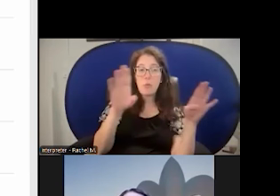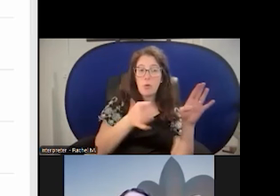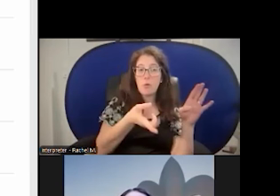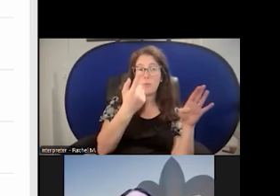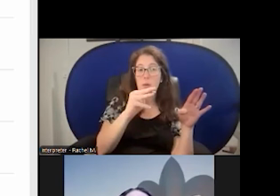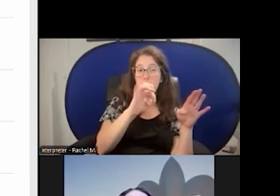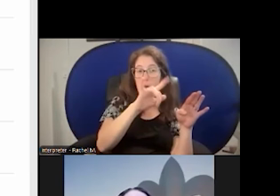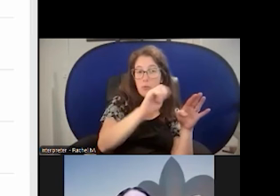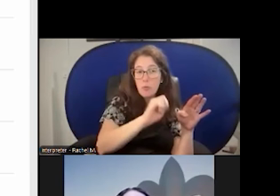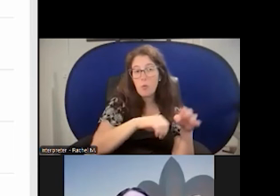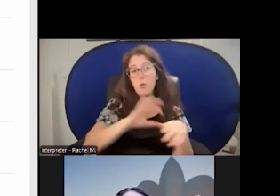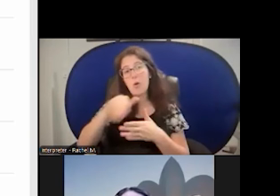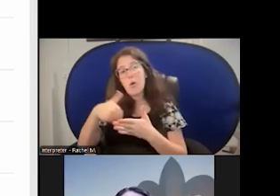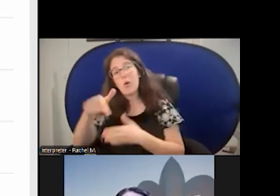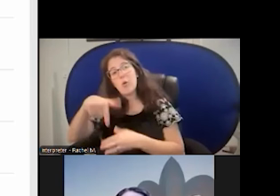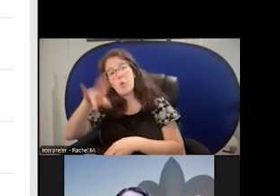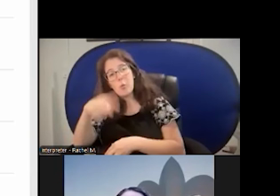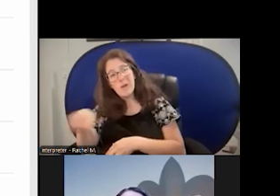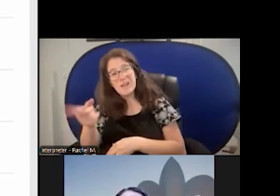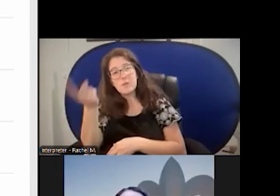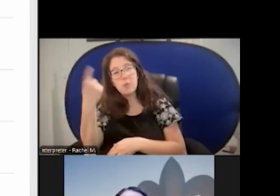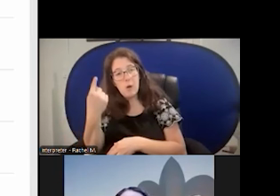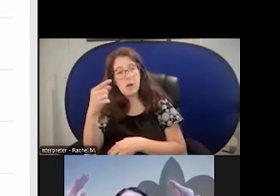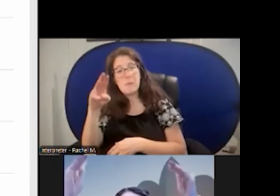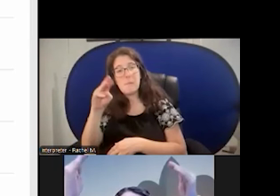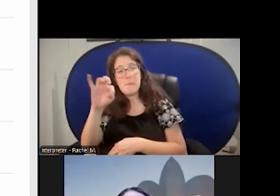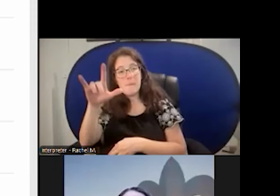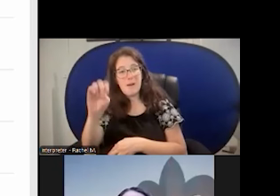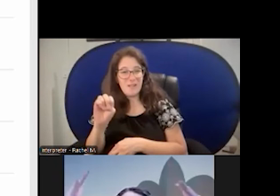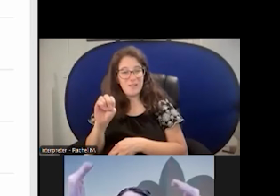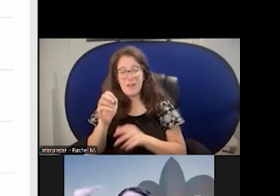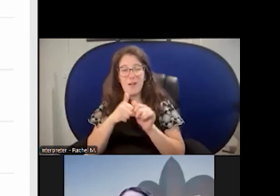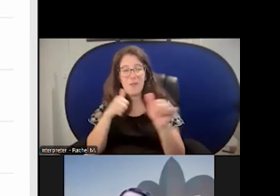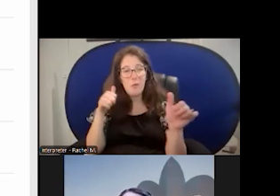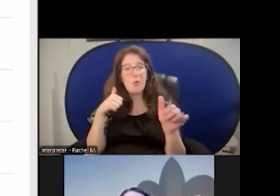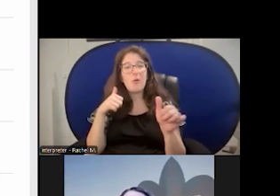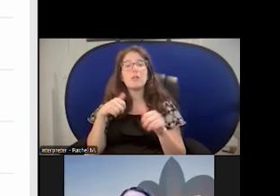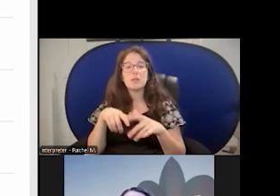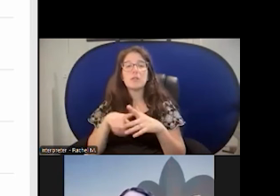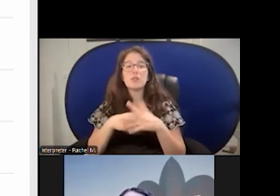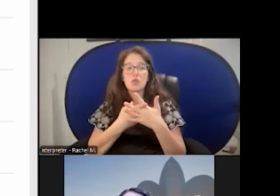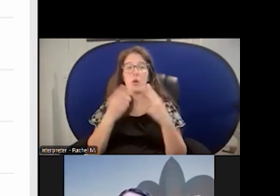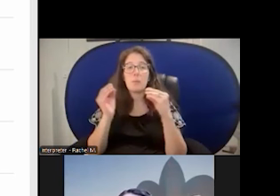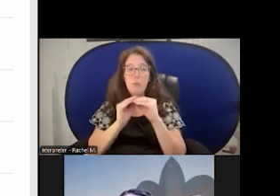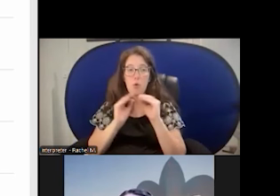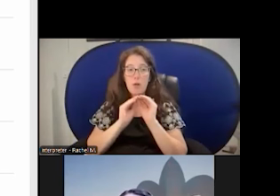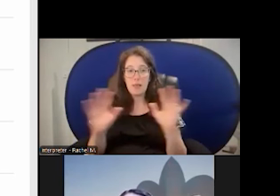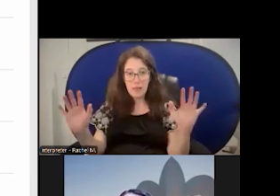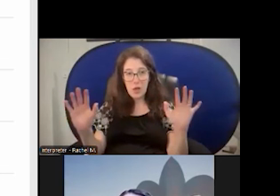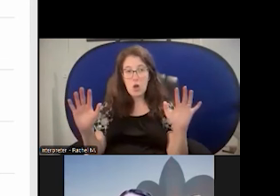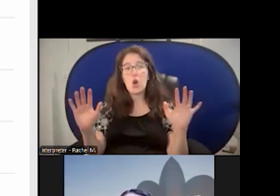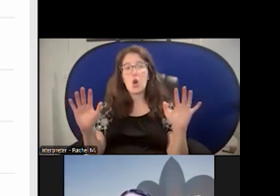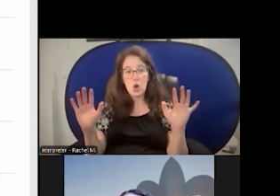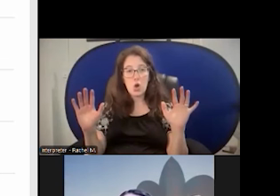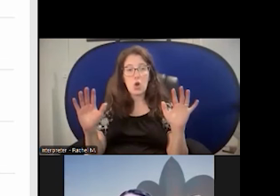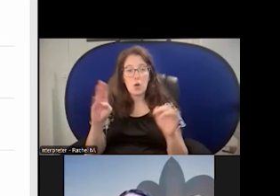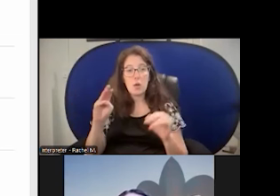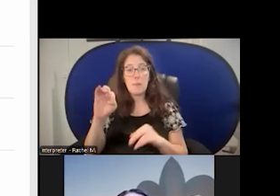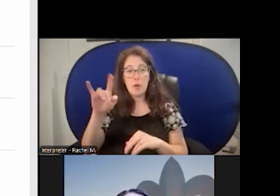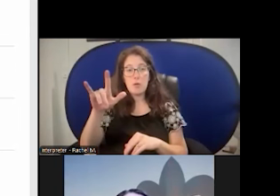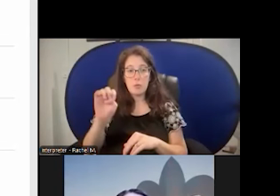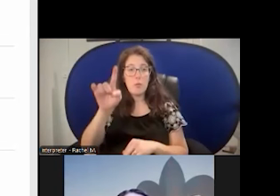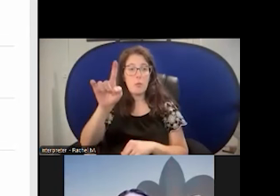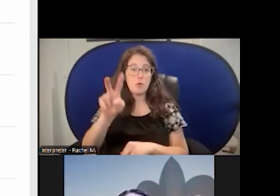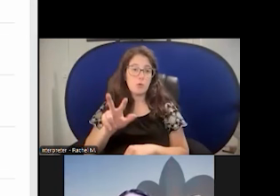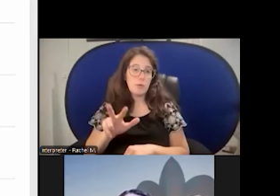avoid that and go with a more logical, sort of top-down feed-like approach to organizing our modules. So that's what I've